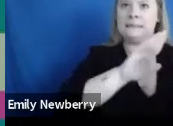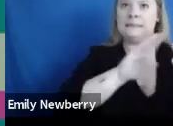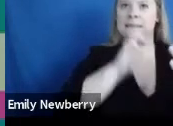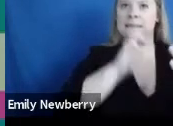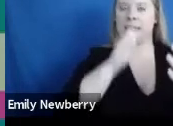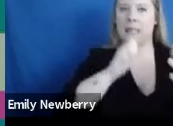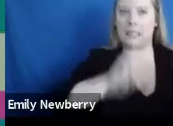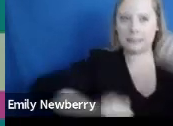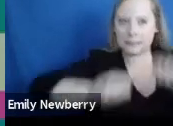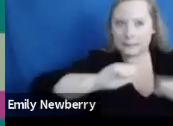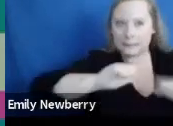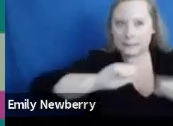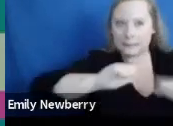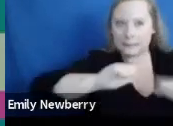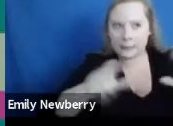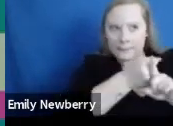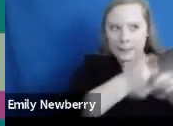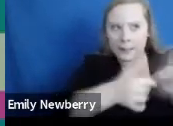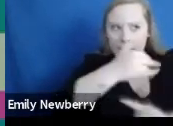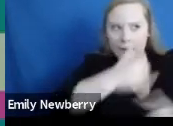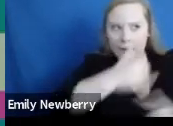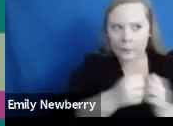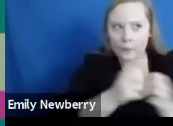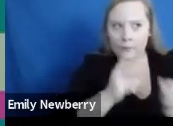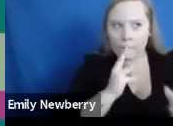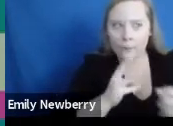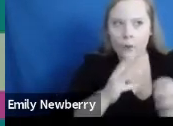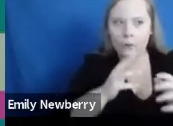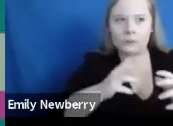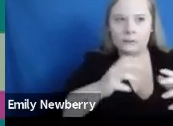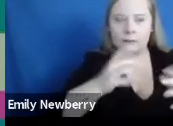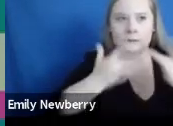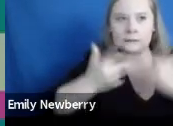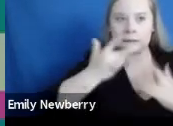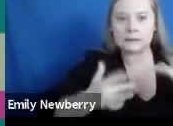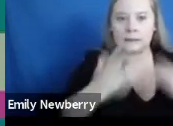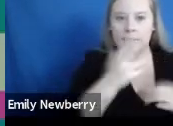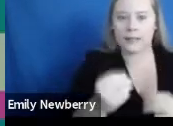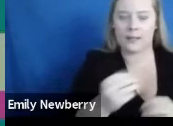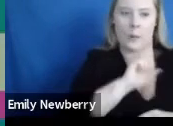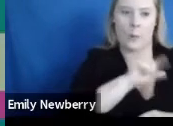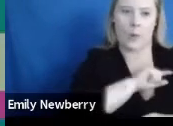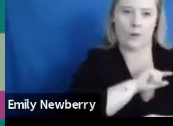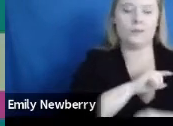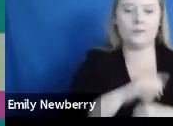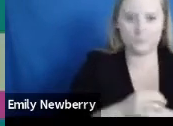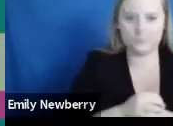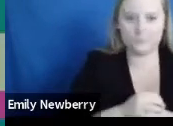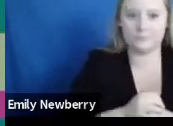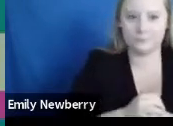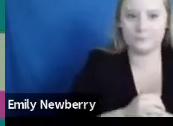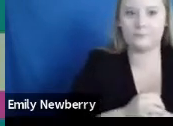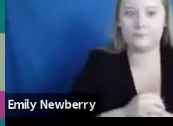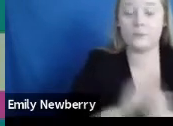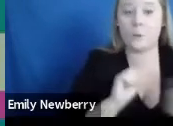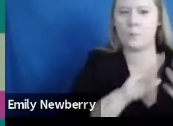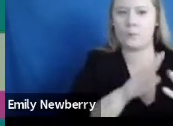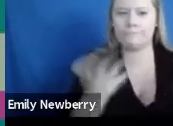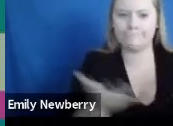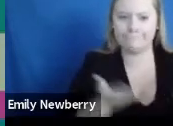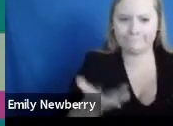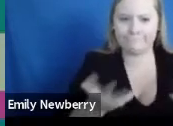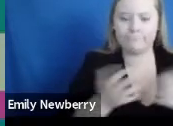local impacts from both water shortages and even a water quality standpoint. So our approach was kind of